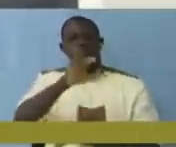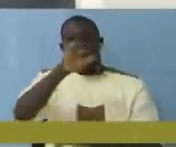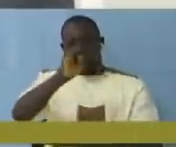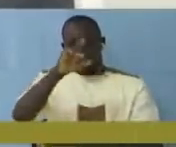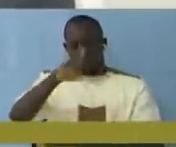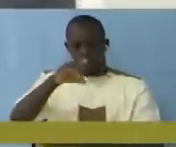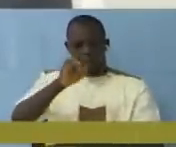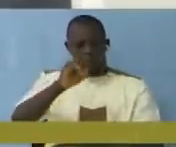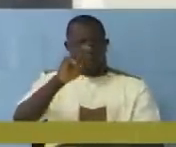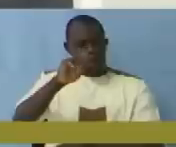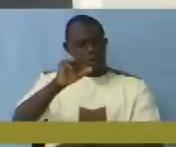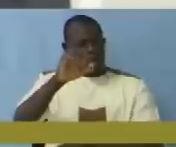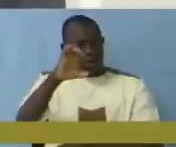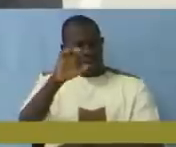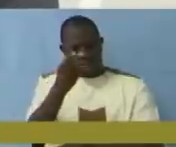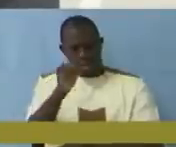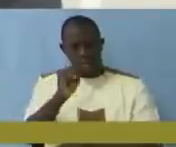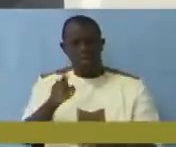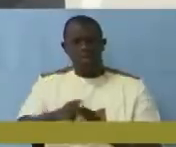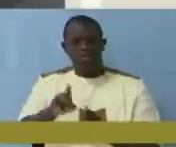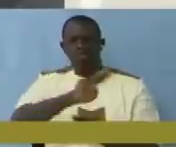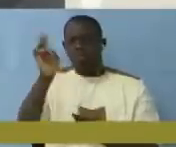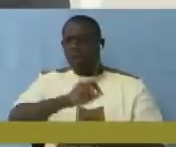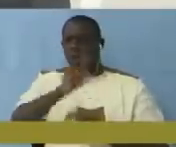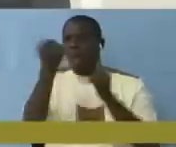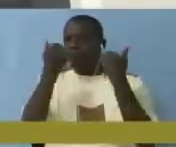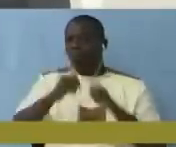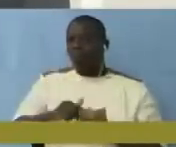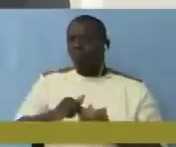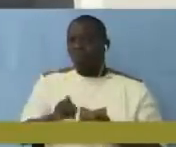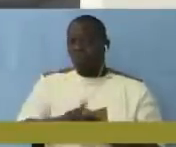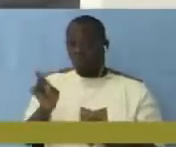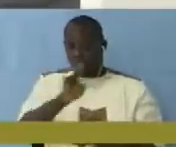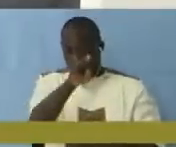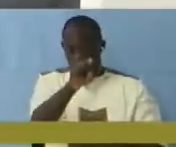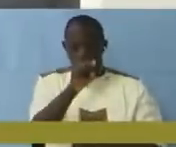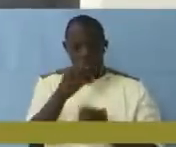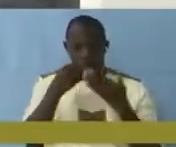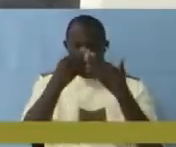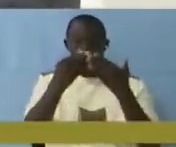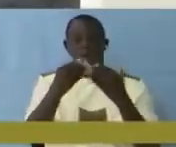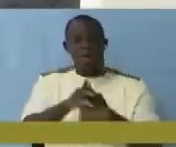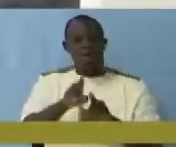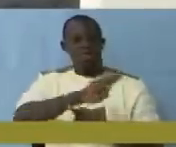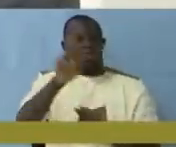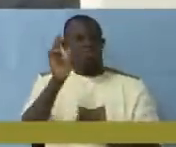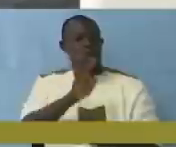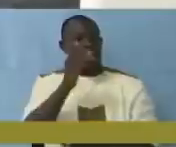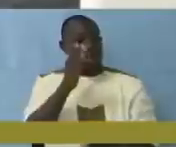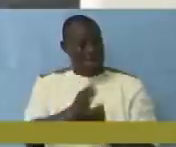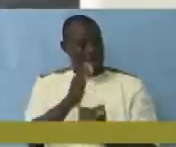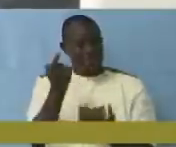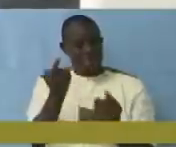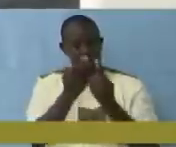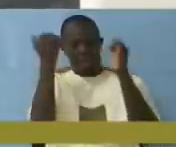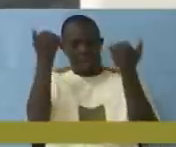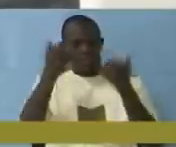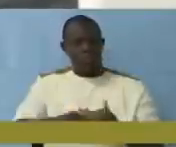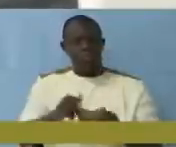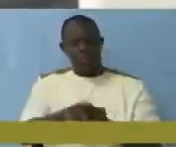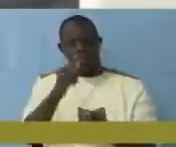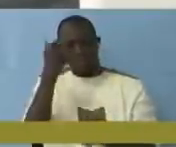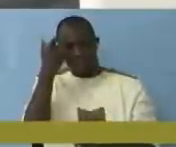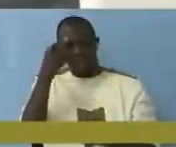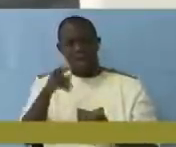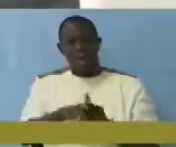you told us is not the case. That is why you're refusing to itemize. Because if you itemize, it will become very apparent that you are